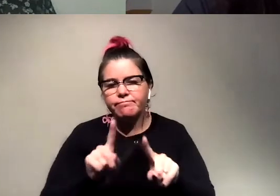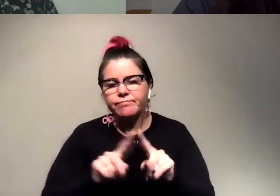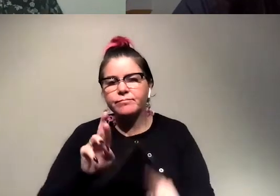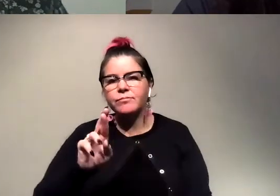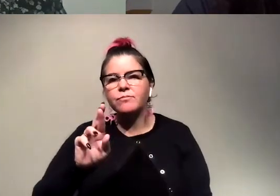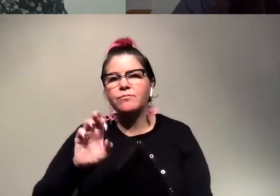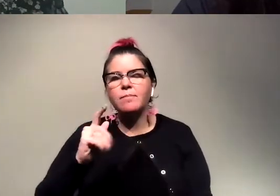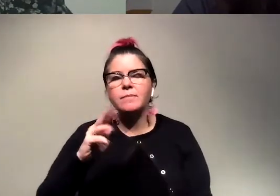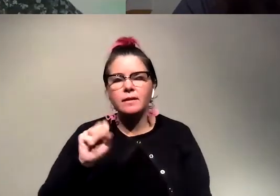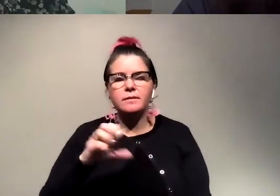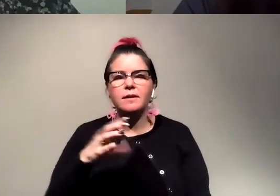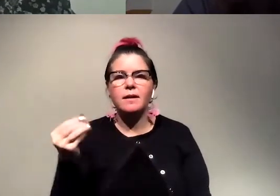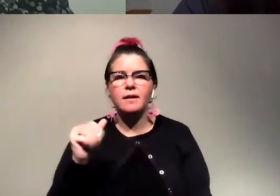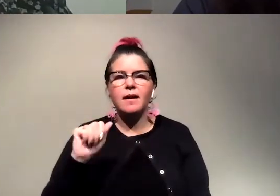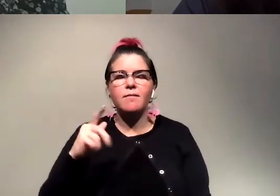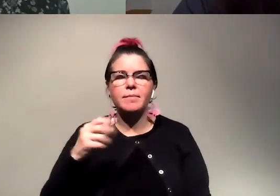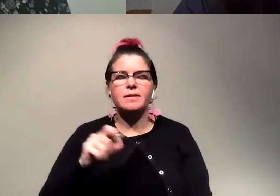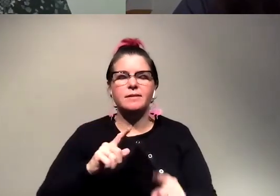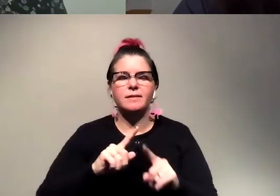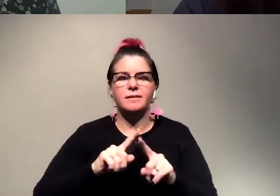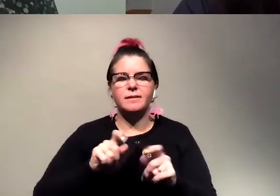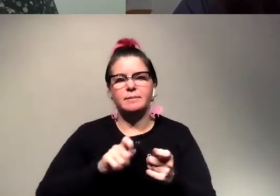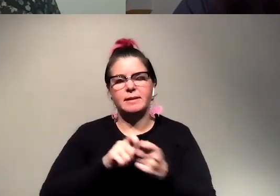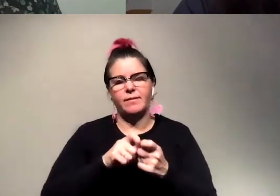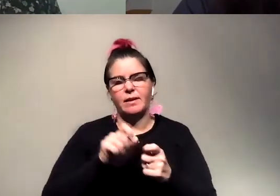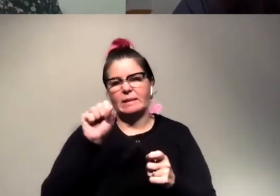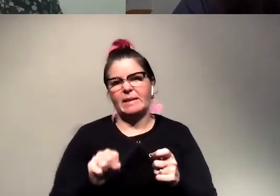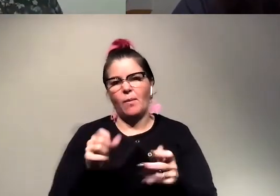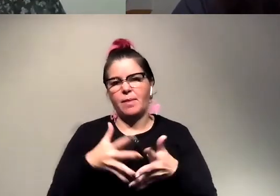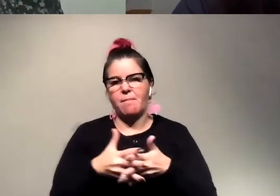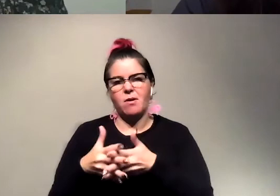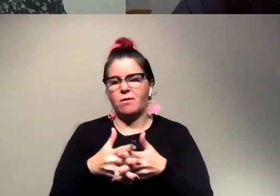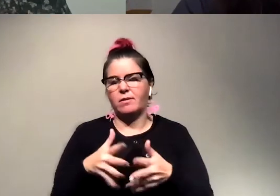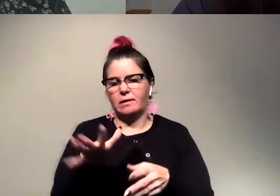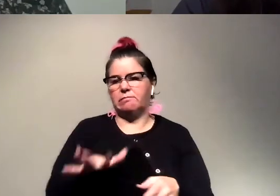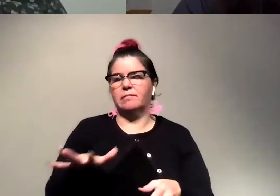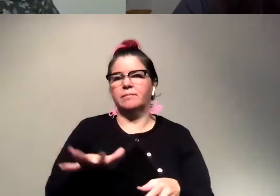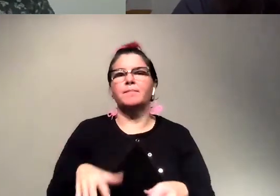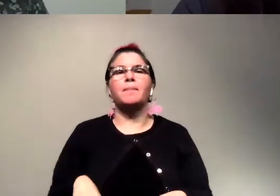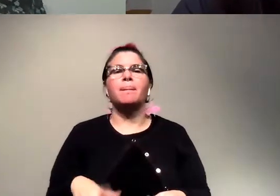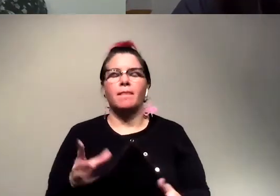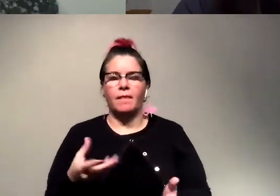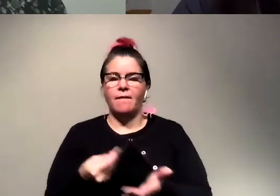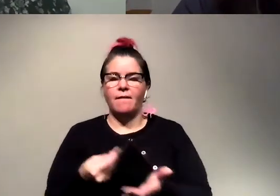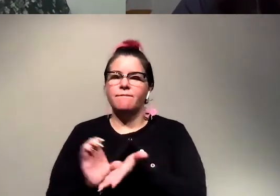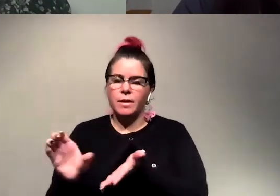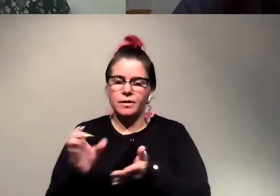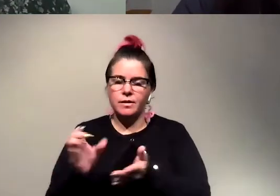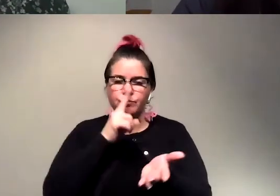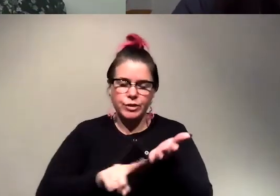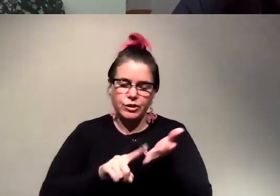amphibians in different parts of the world, particularly in South America, and that helps them fund research that they do about